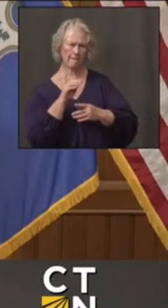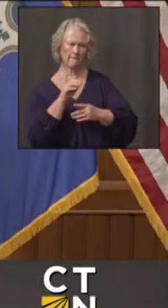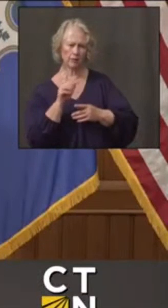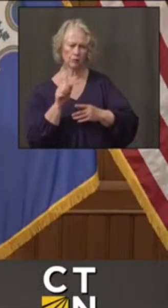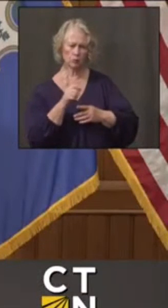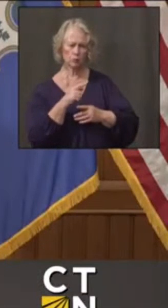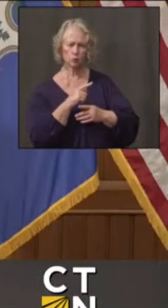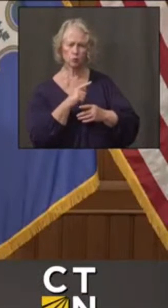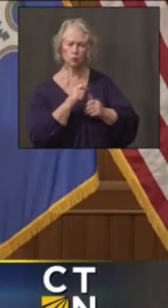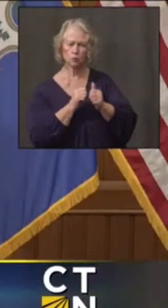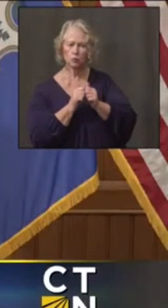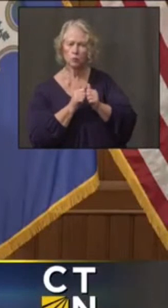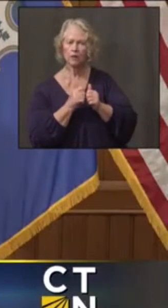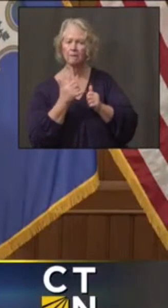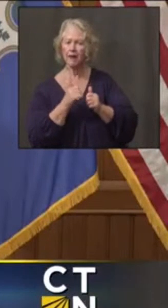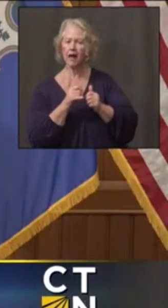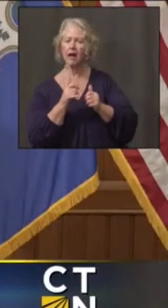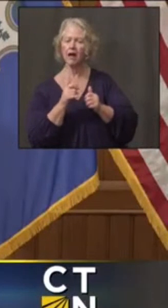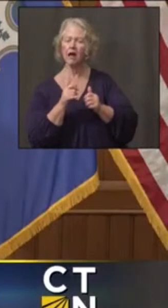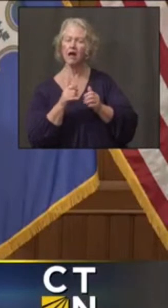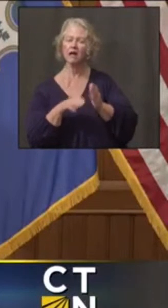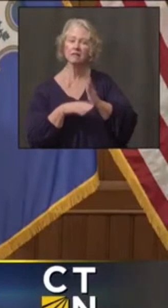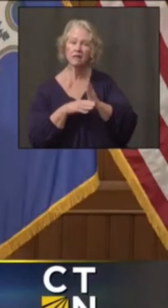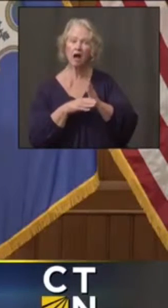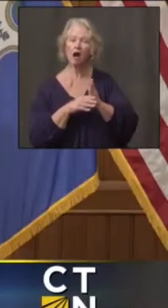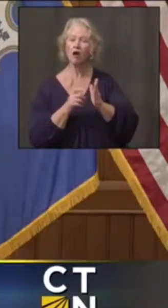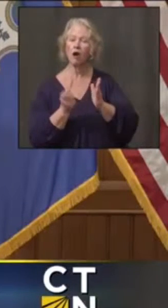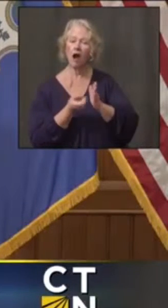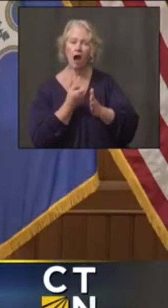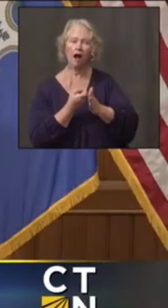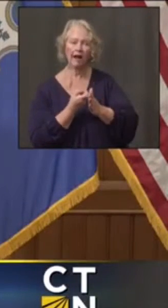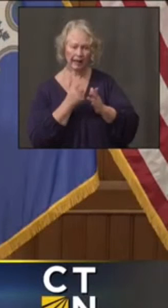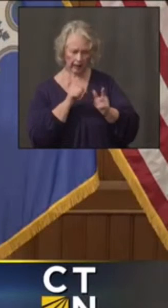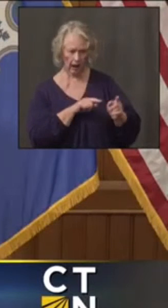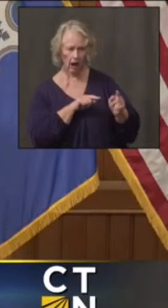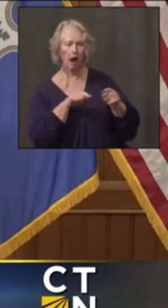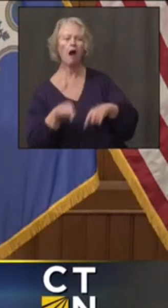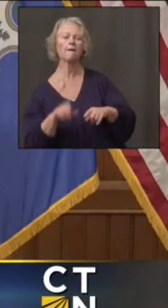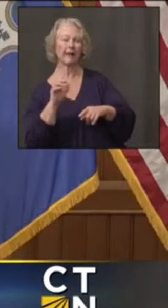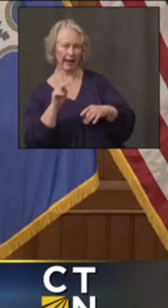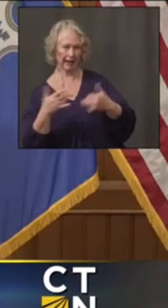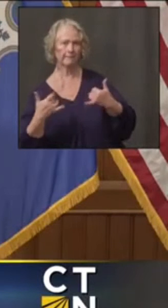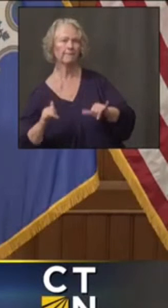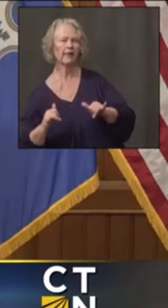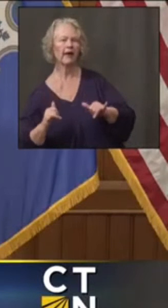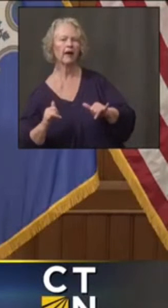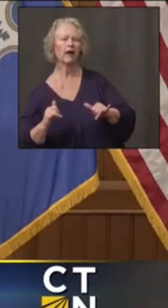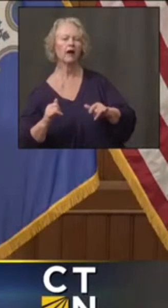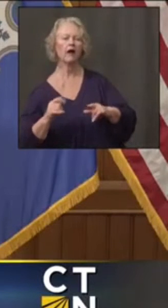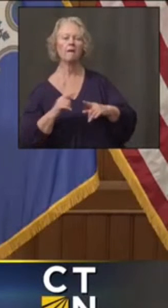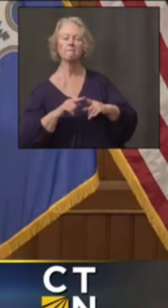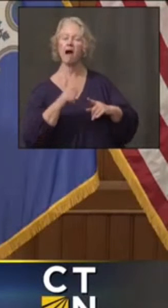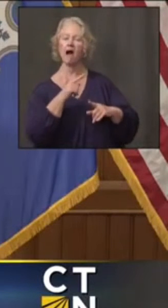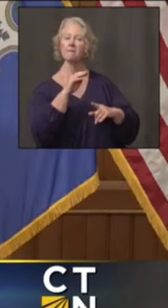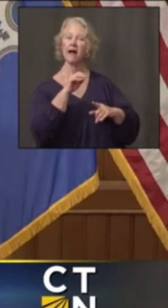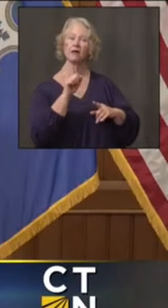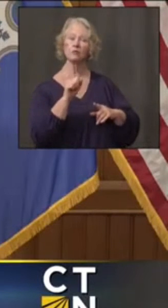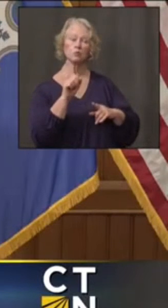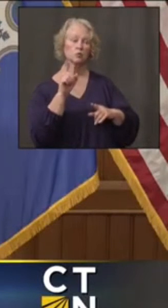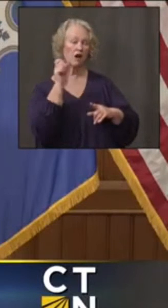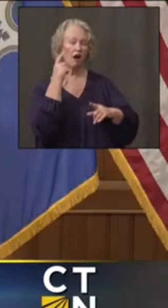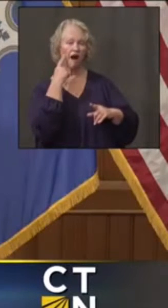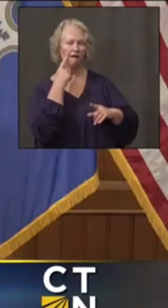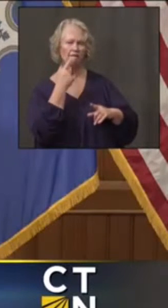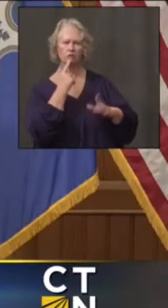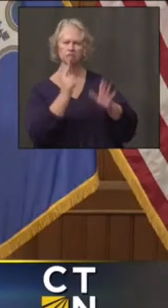play soccer and hockey able to come and play in our state while the Massachusetts governor has essentially banned Connecticut kids from